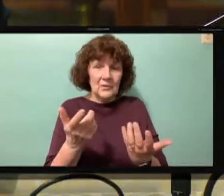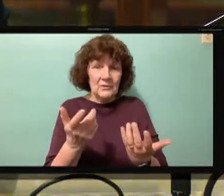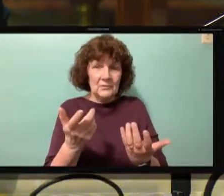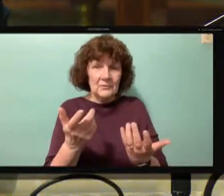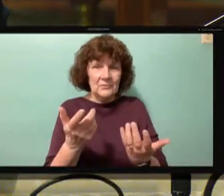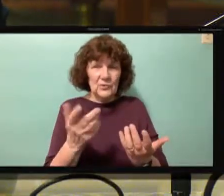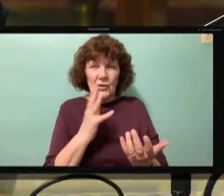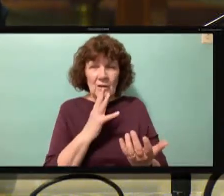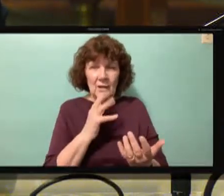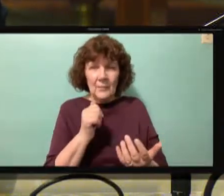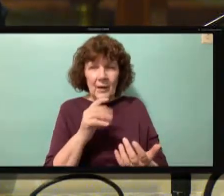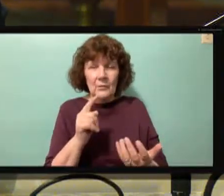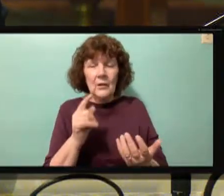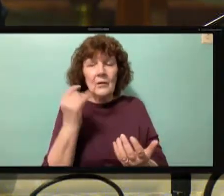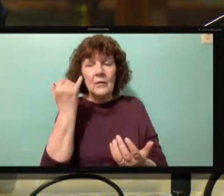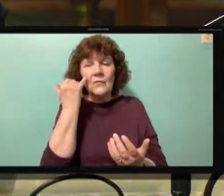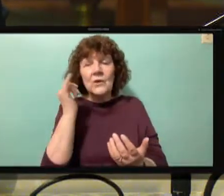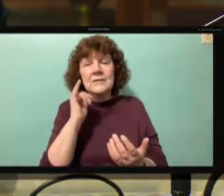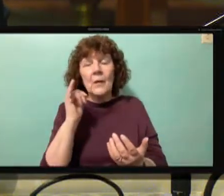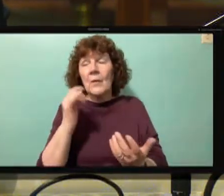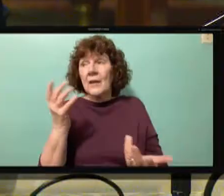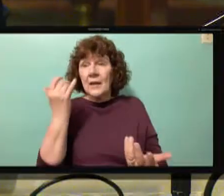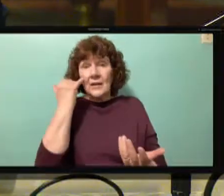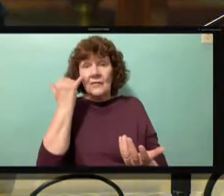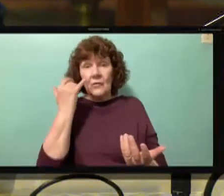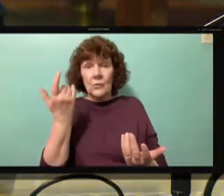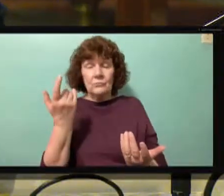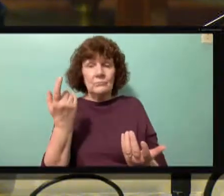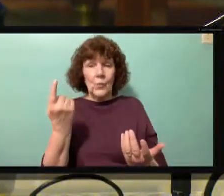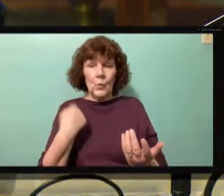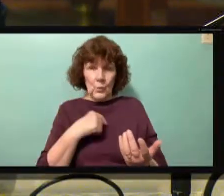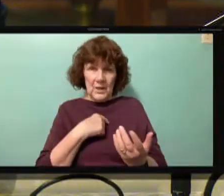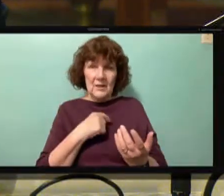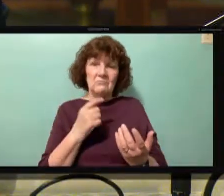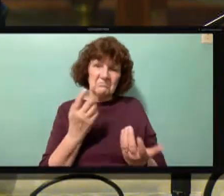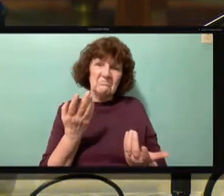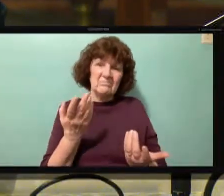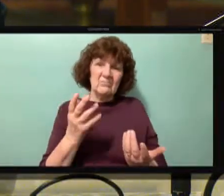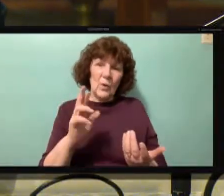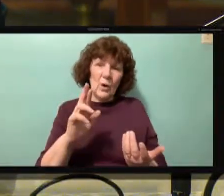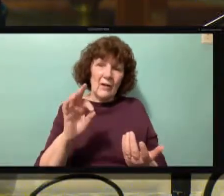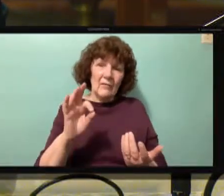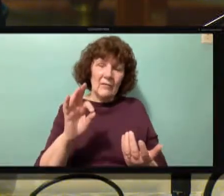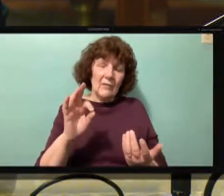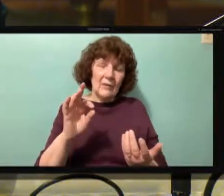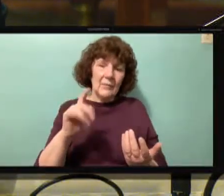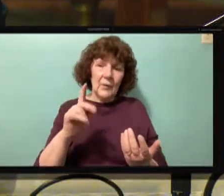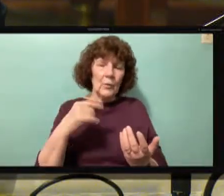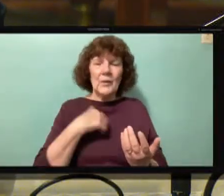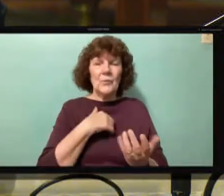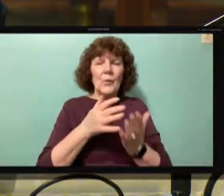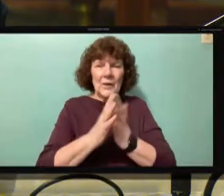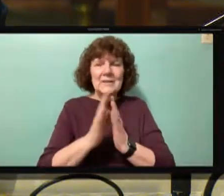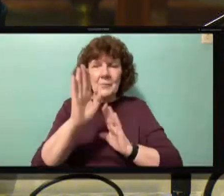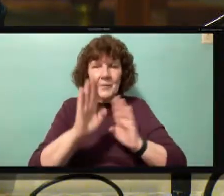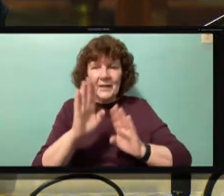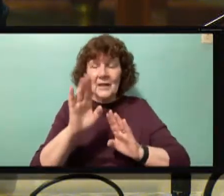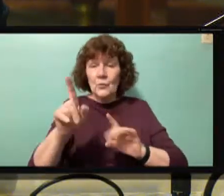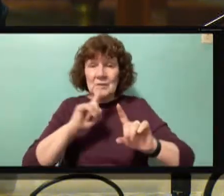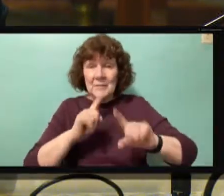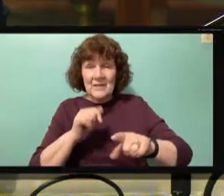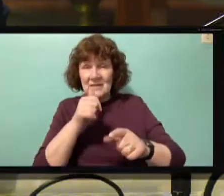a response does not include the required